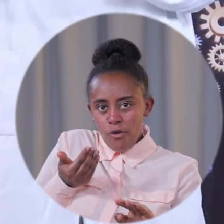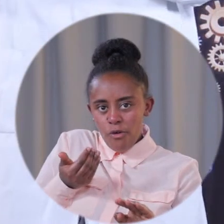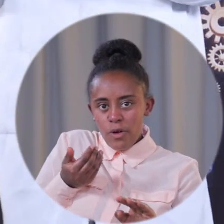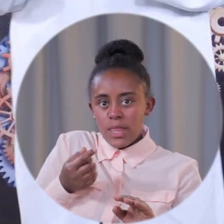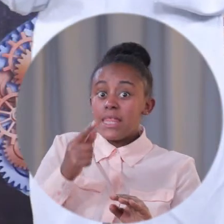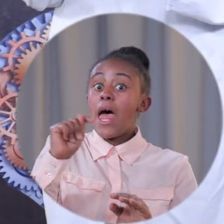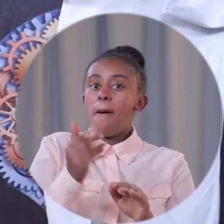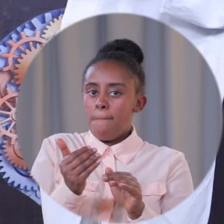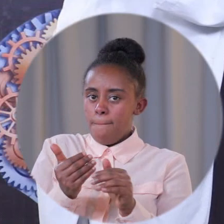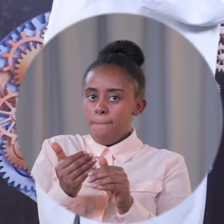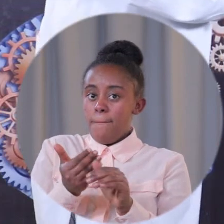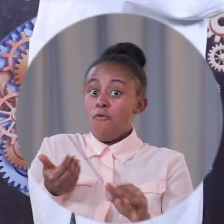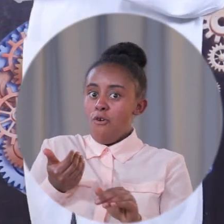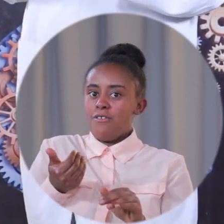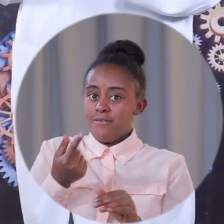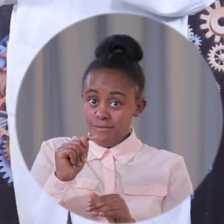the adjective.